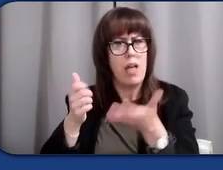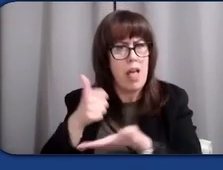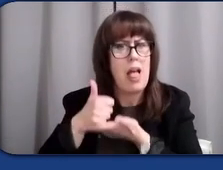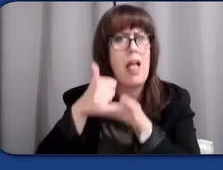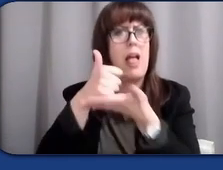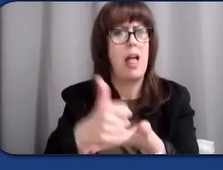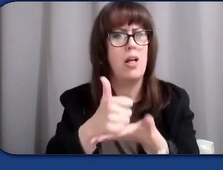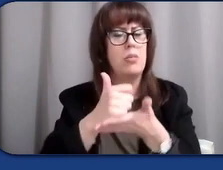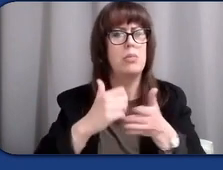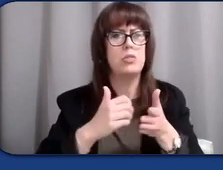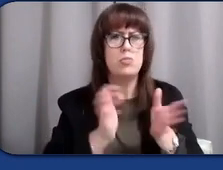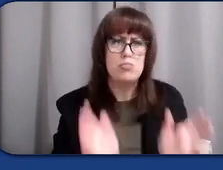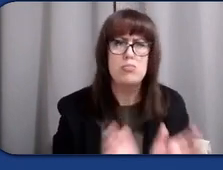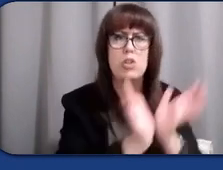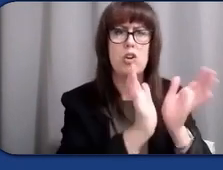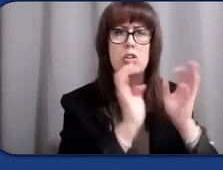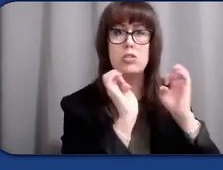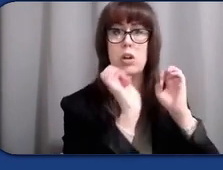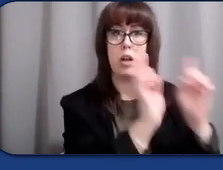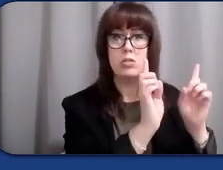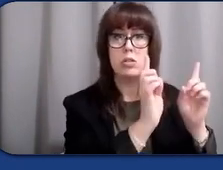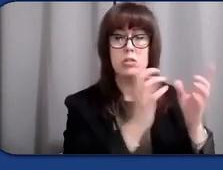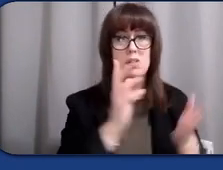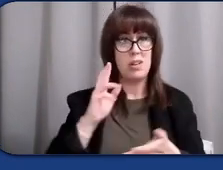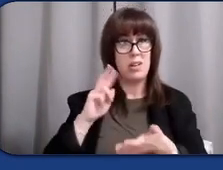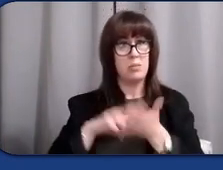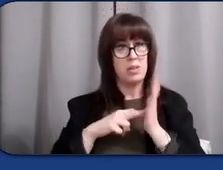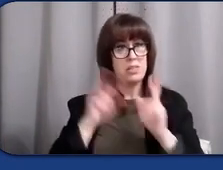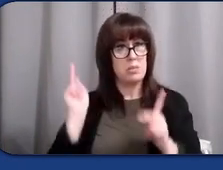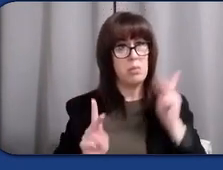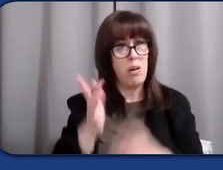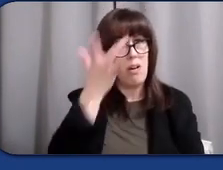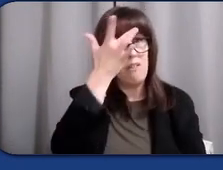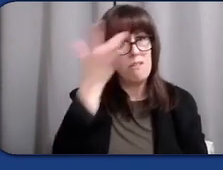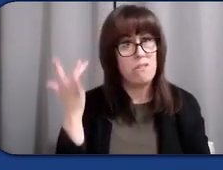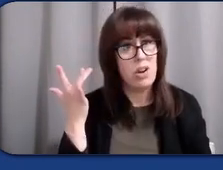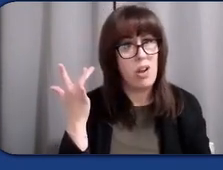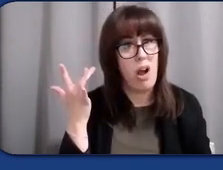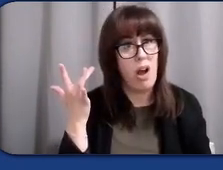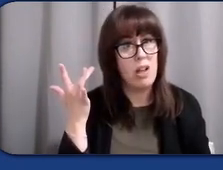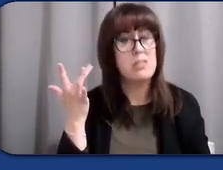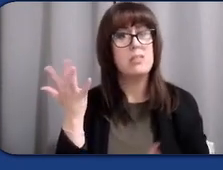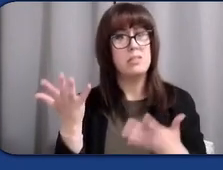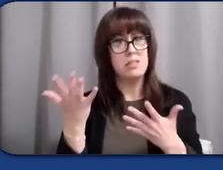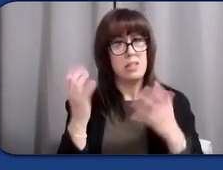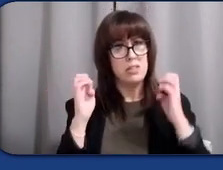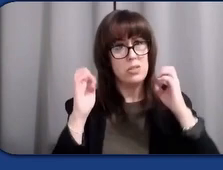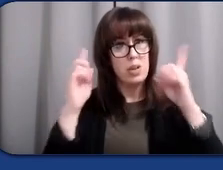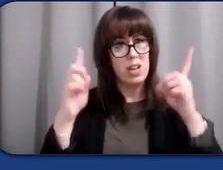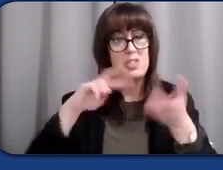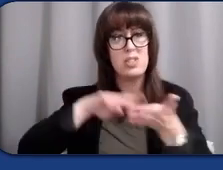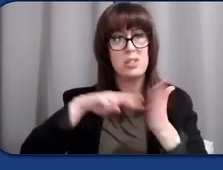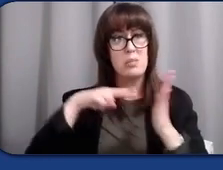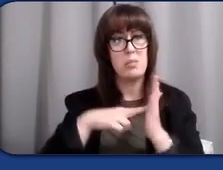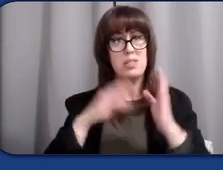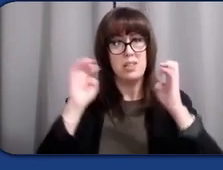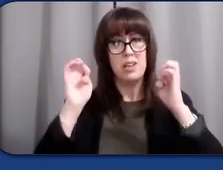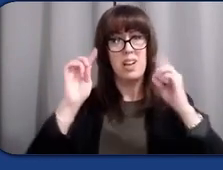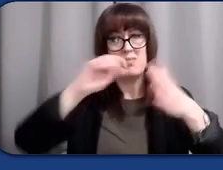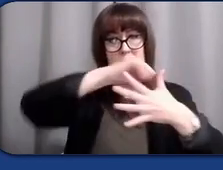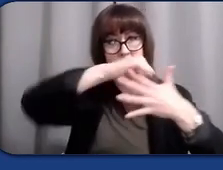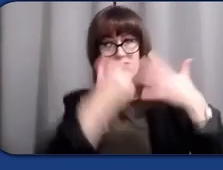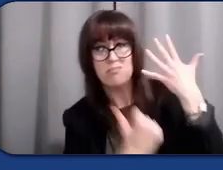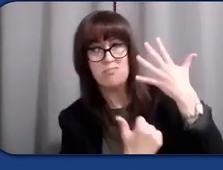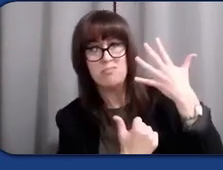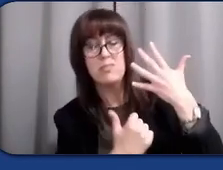could the people have forgotten about education, or do they put education as a priority? No, they put protection, security